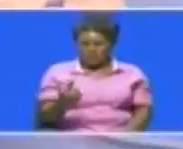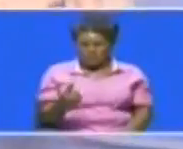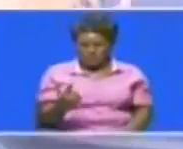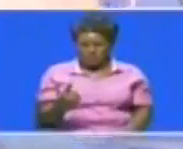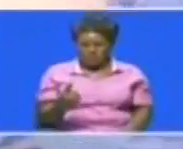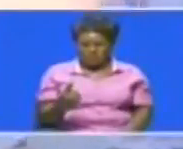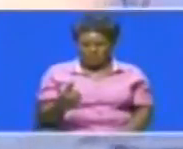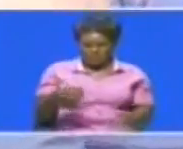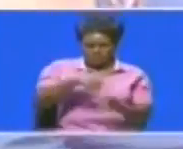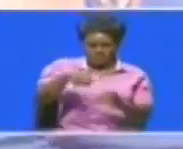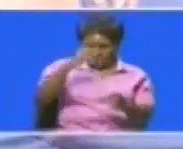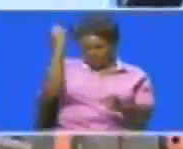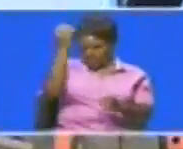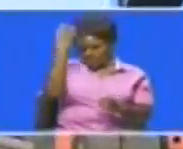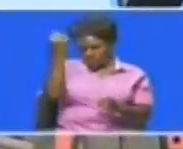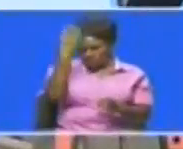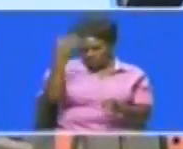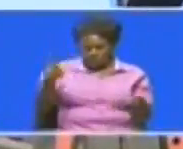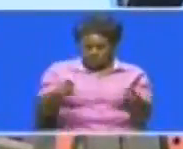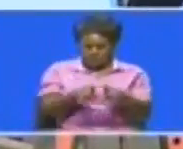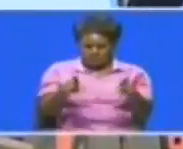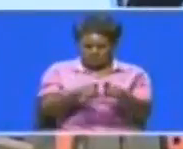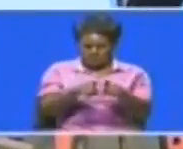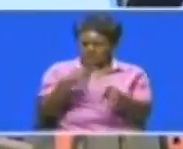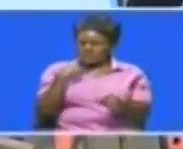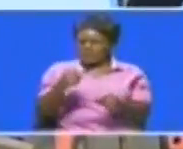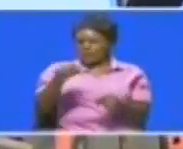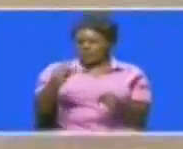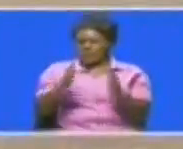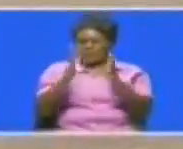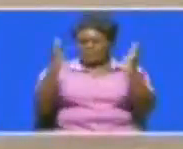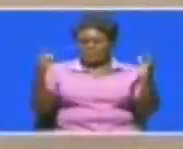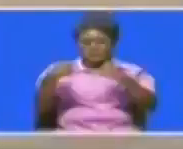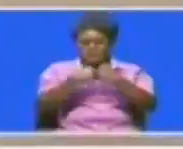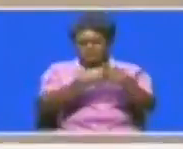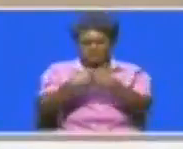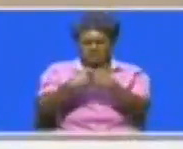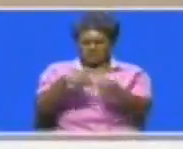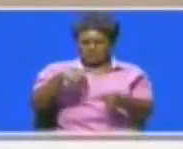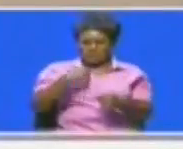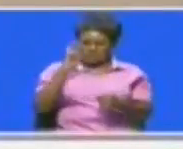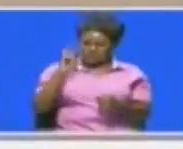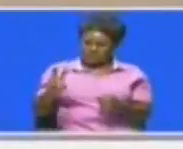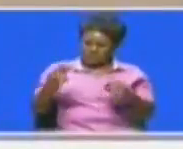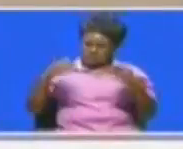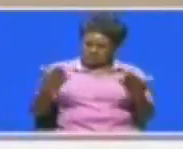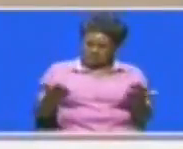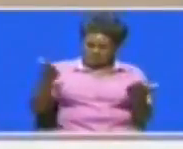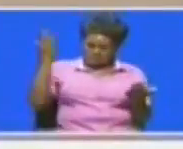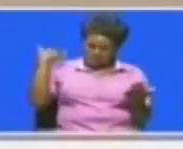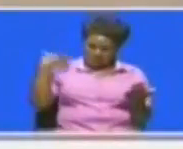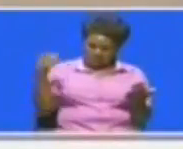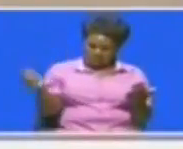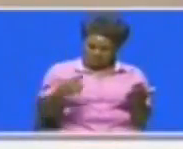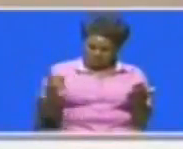of minerals at the port of Mombasa has also been cited as another major challenge. What we have just seen in the past couple of